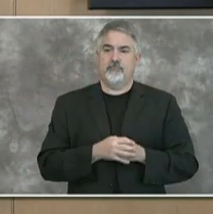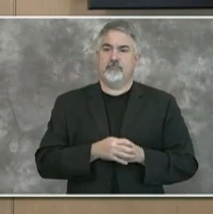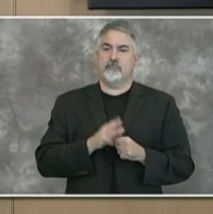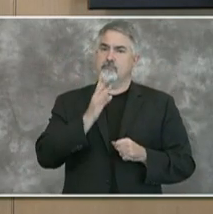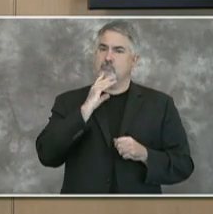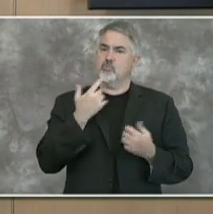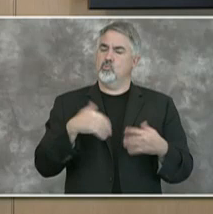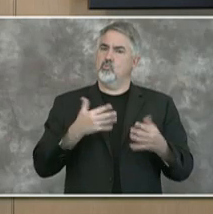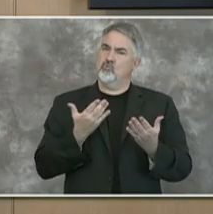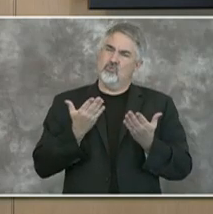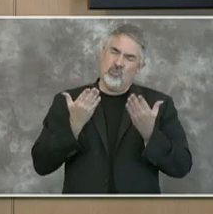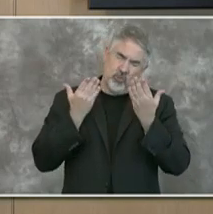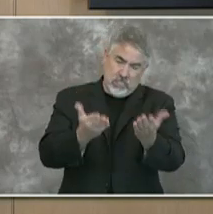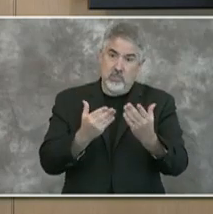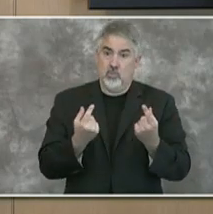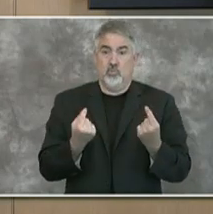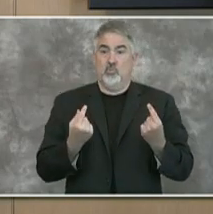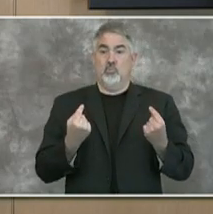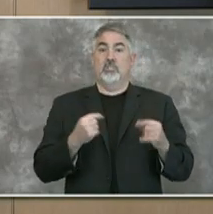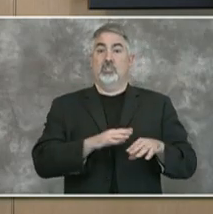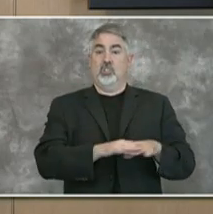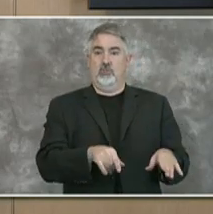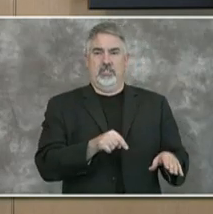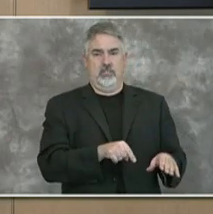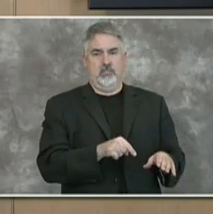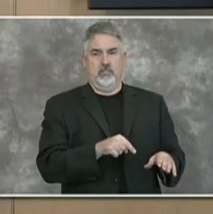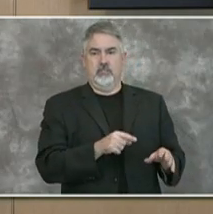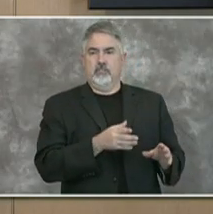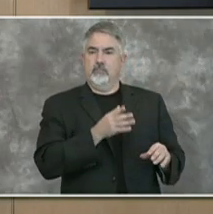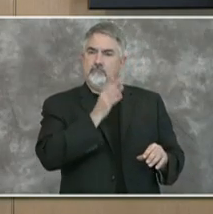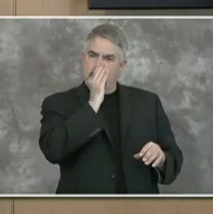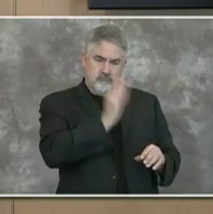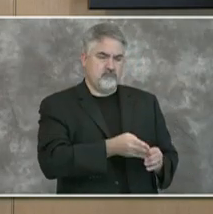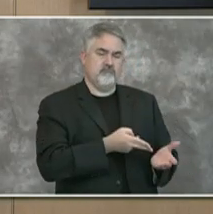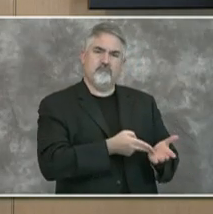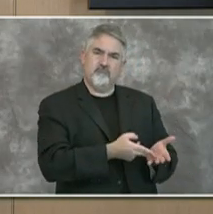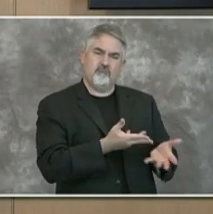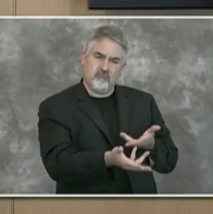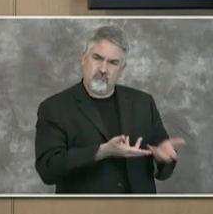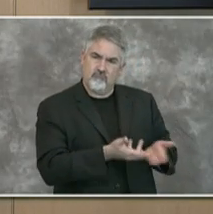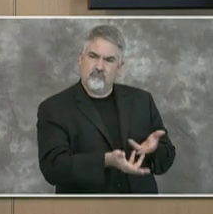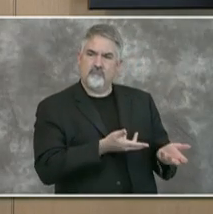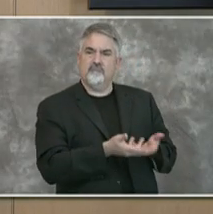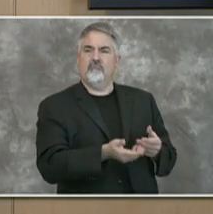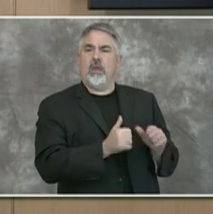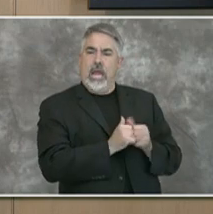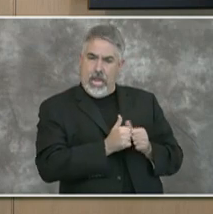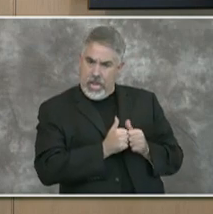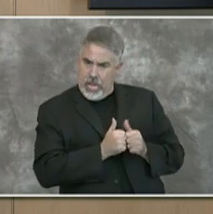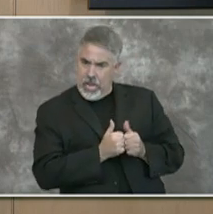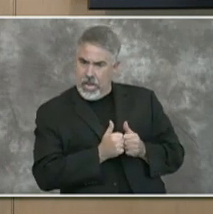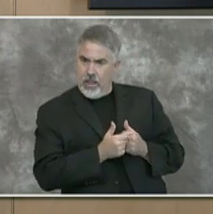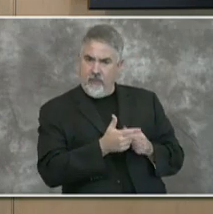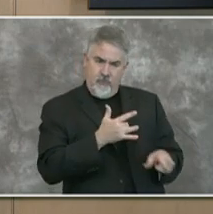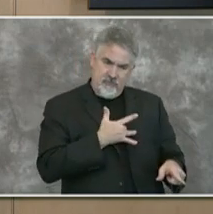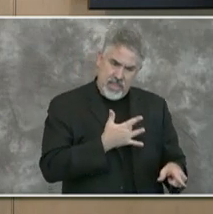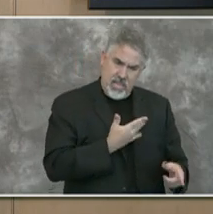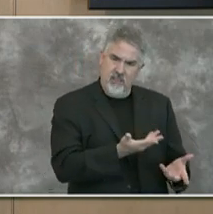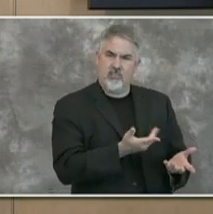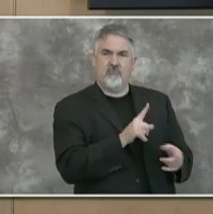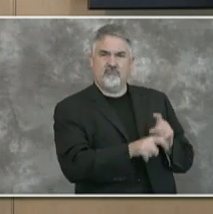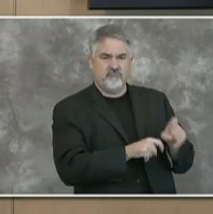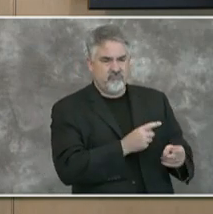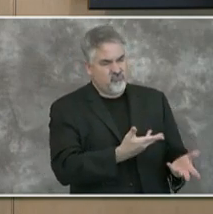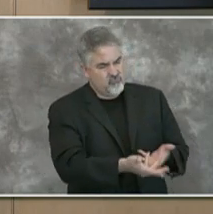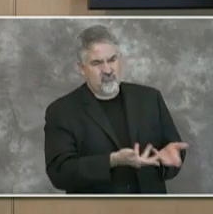recommend that folks with children speak very directly with their youngsters about how they are feeling. I was